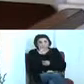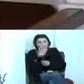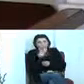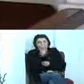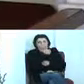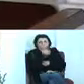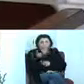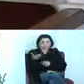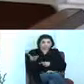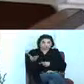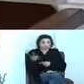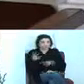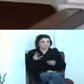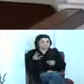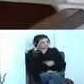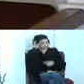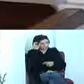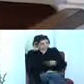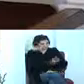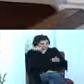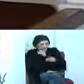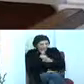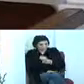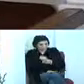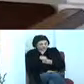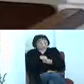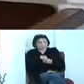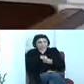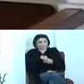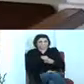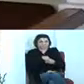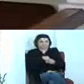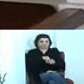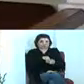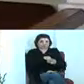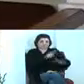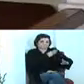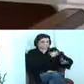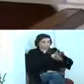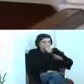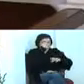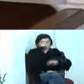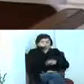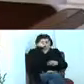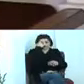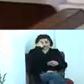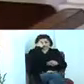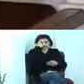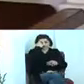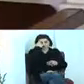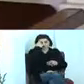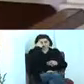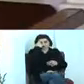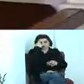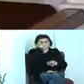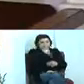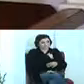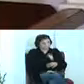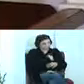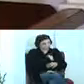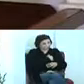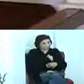the devil is included, that keeps our mind, our